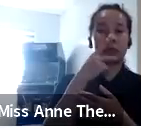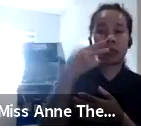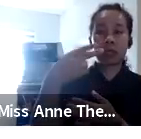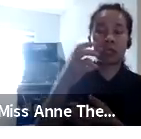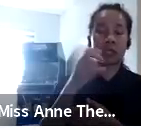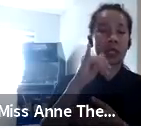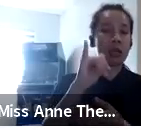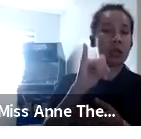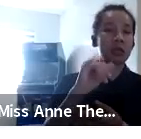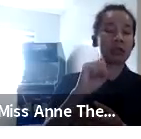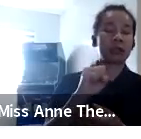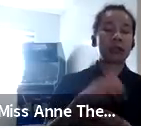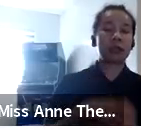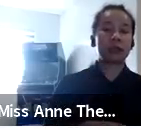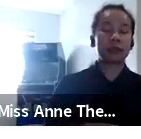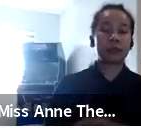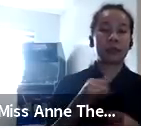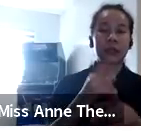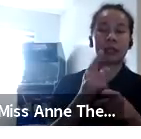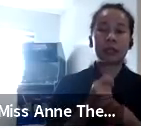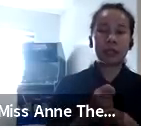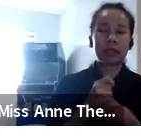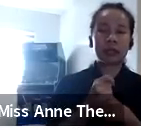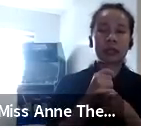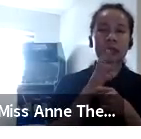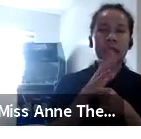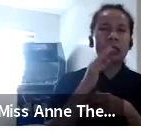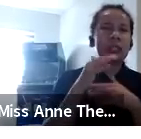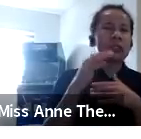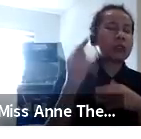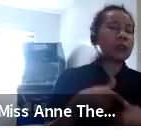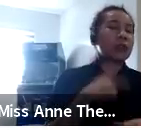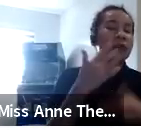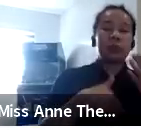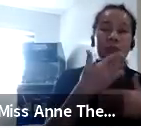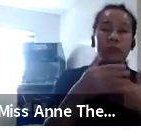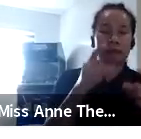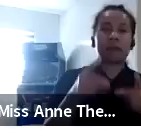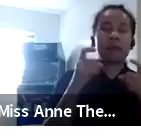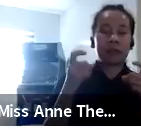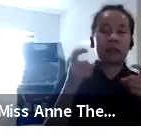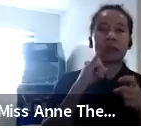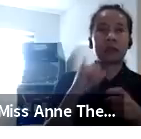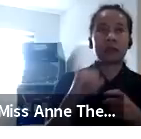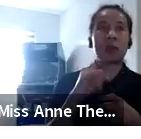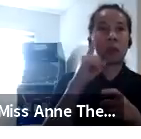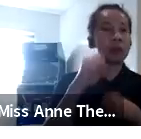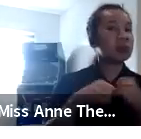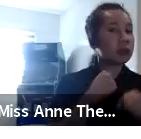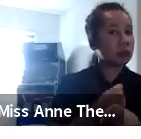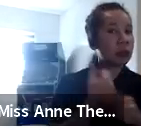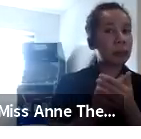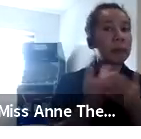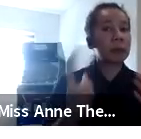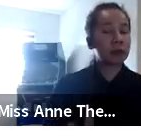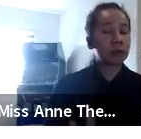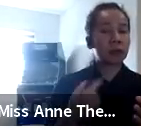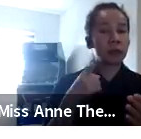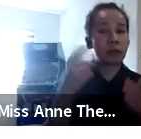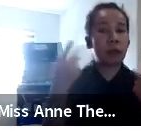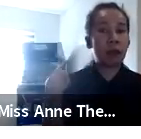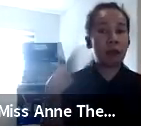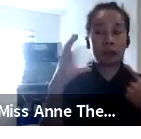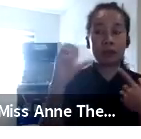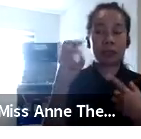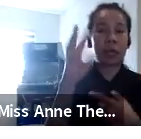So it takes really a long process. And the fastest is it takes a year before we can have a CMO